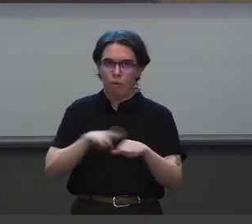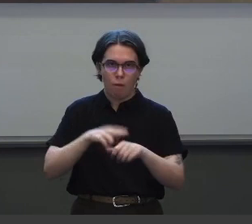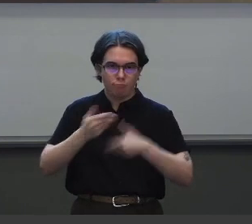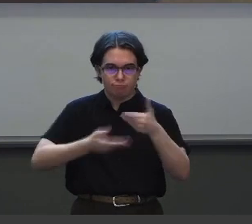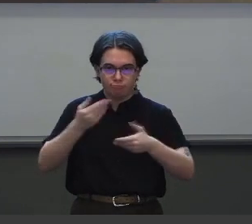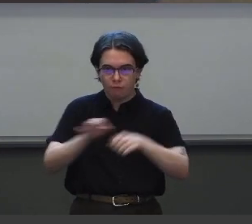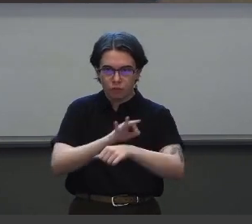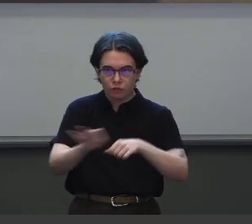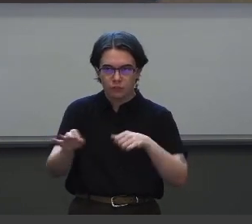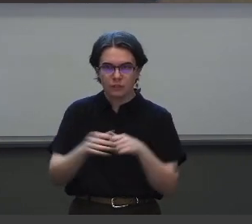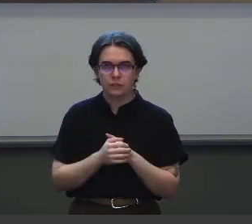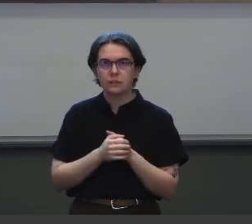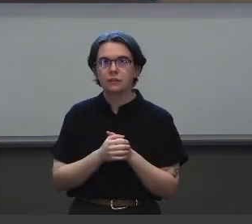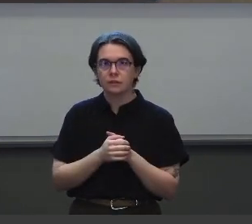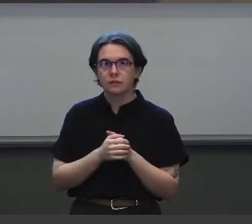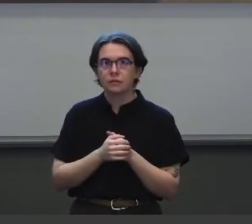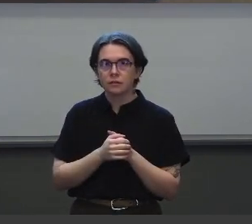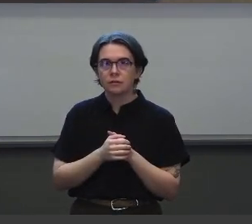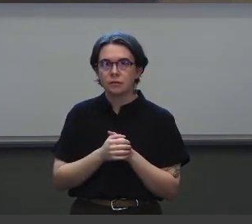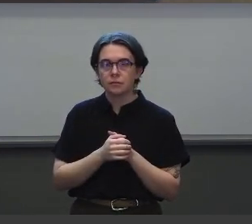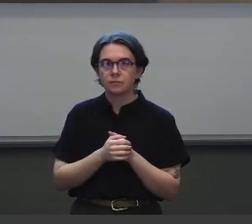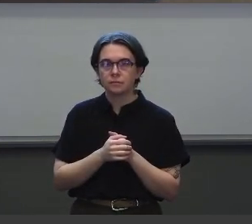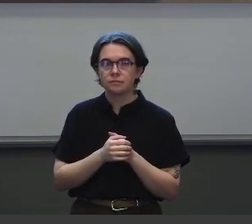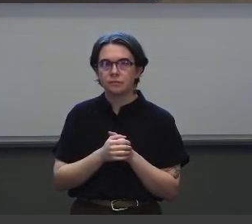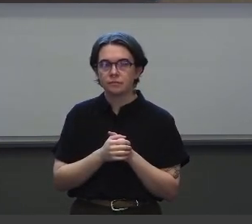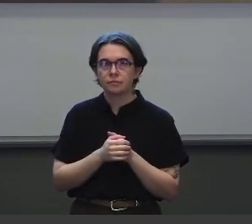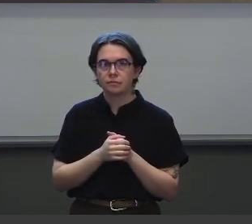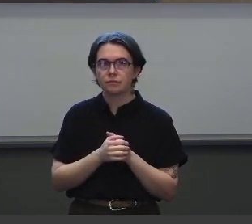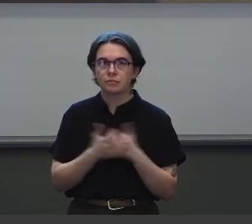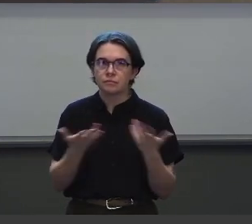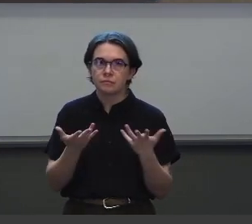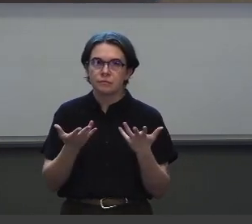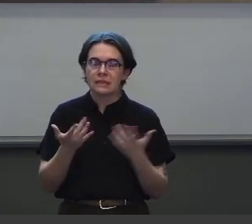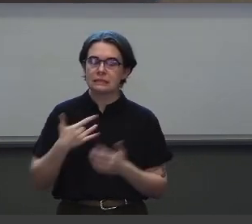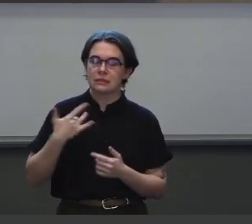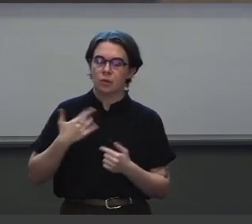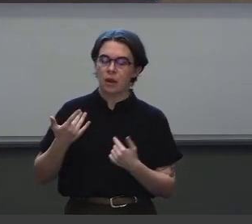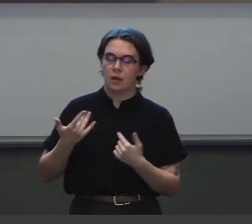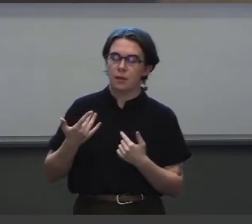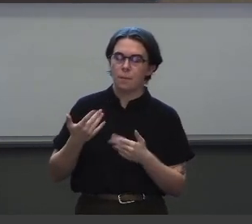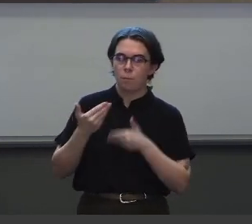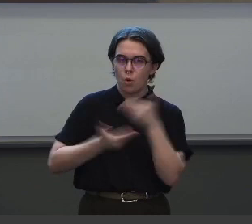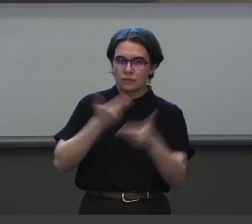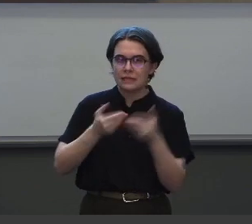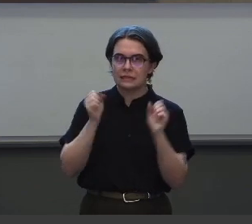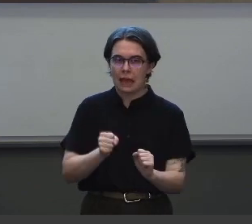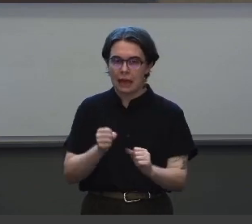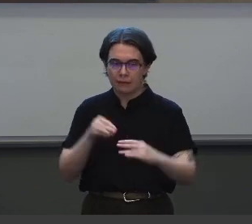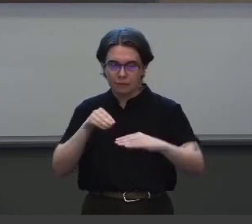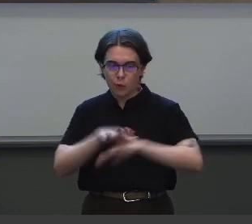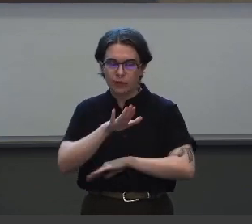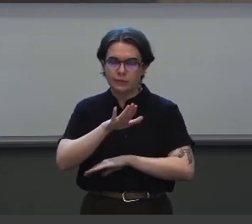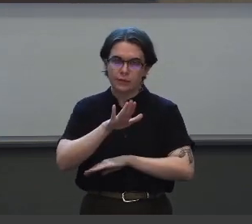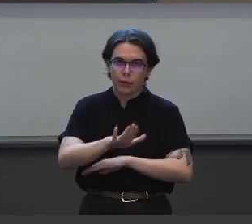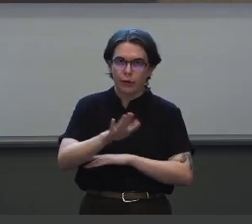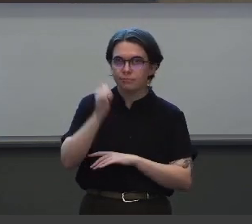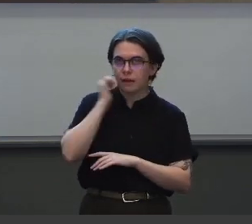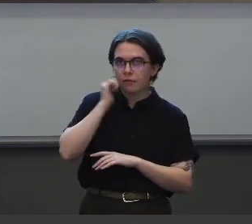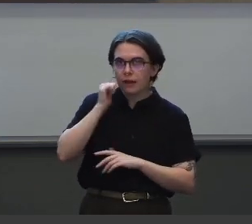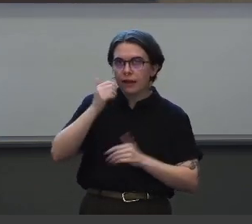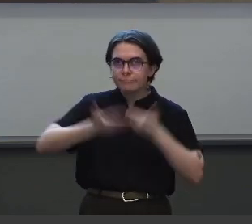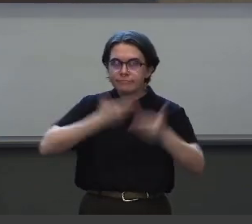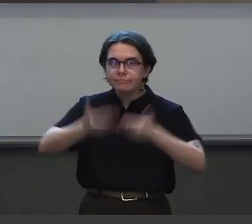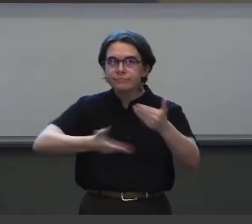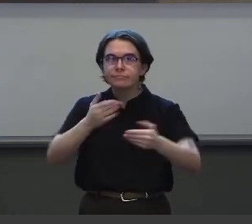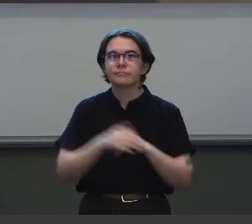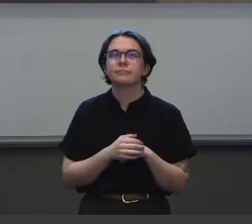So given that these sensory processing differences appear to interfere with everyday life, I'm very interested in better understanding how